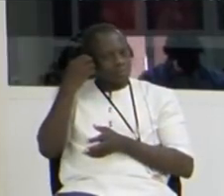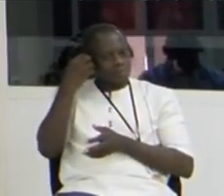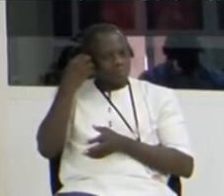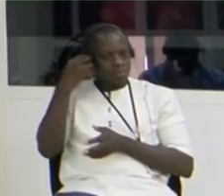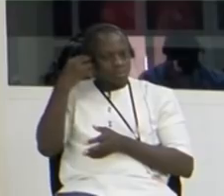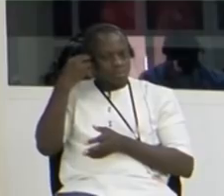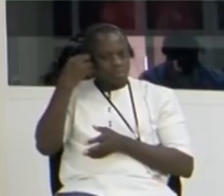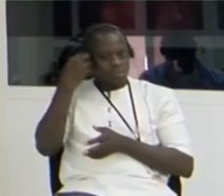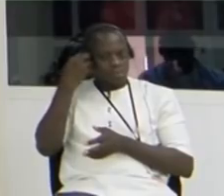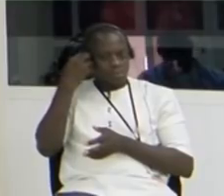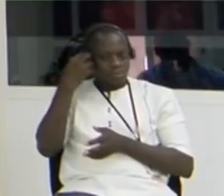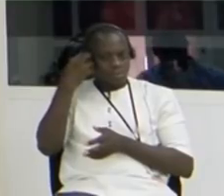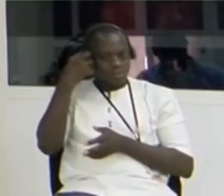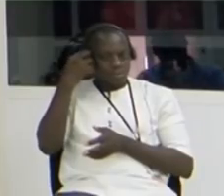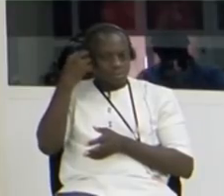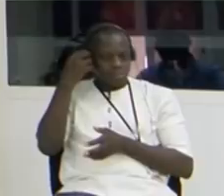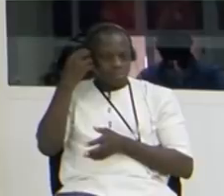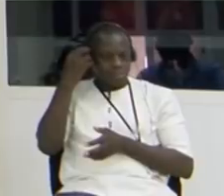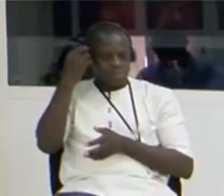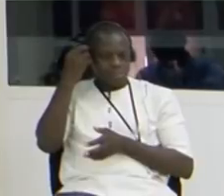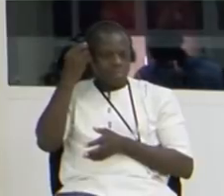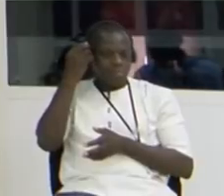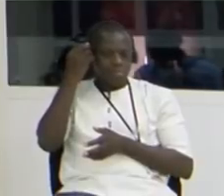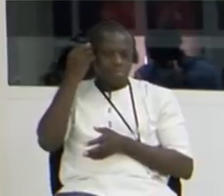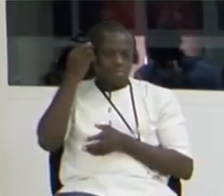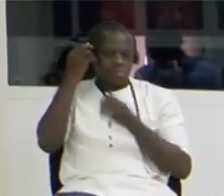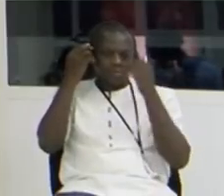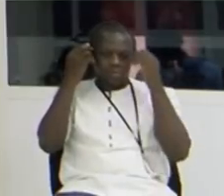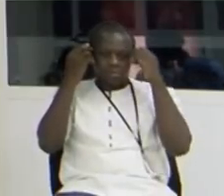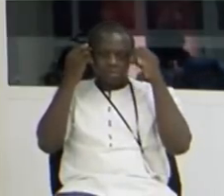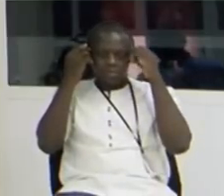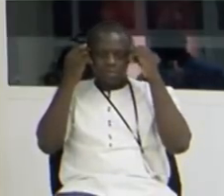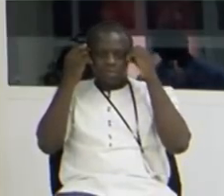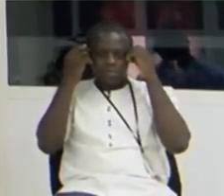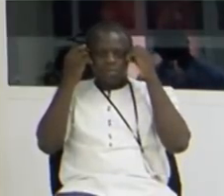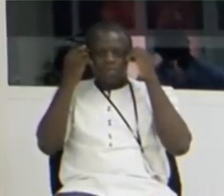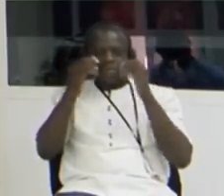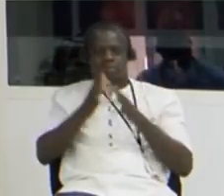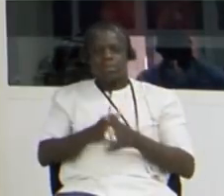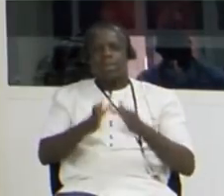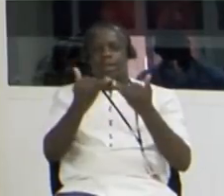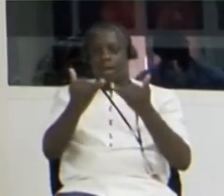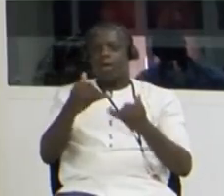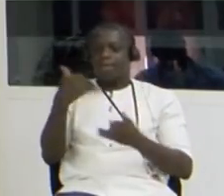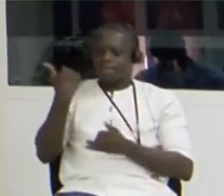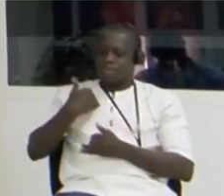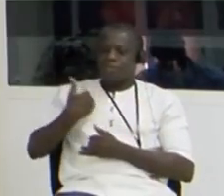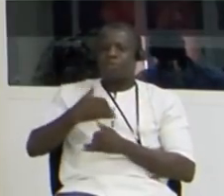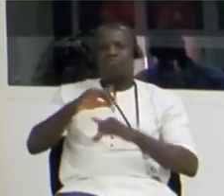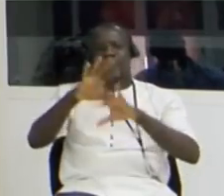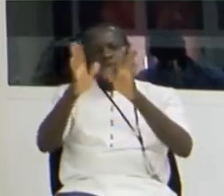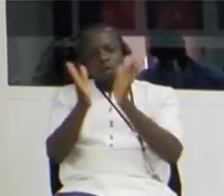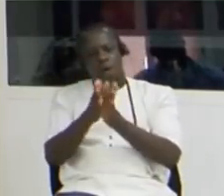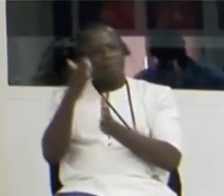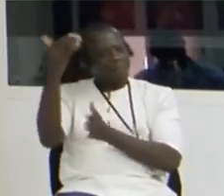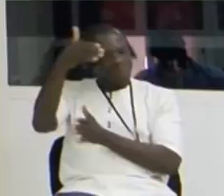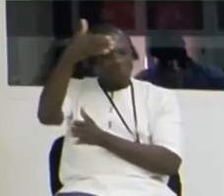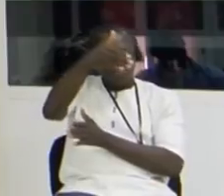Yes, a courtesy call is made to the president, and the winners will be presented, and he will also offer them gifts.